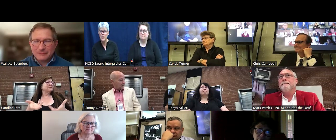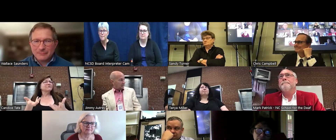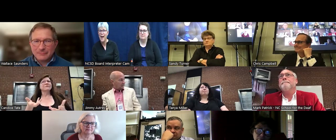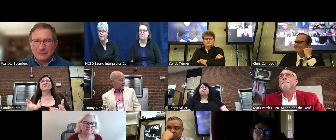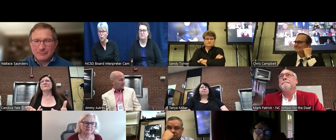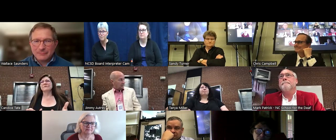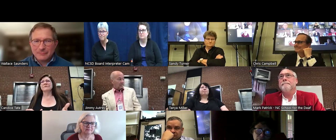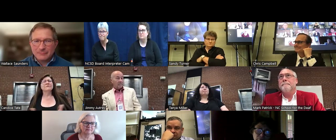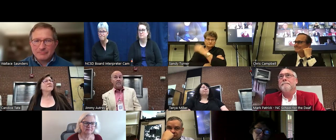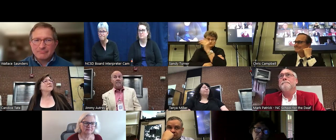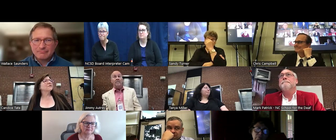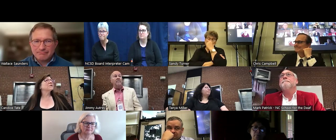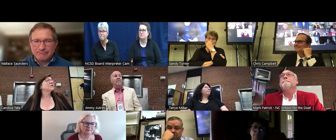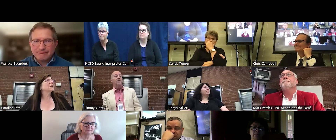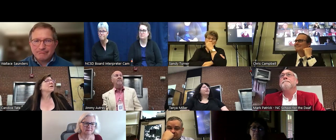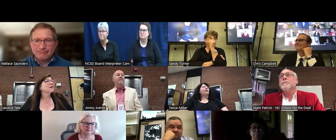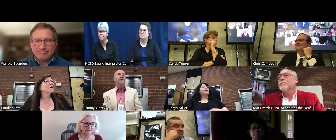impact that?